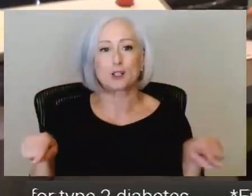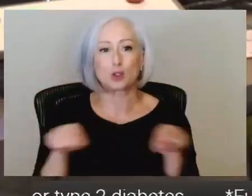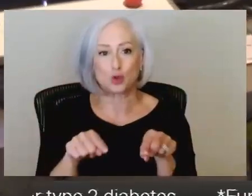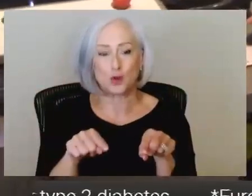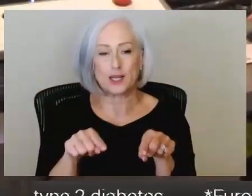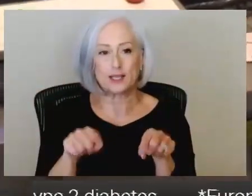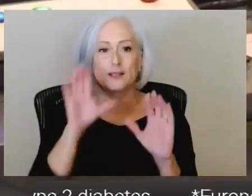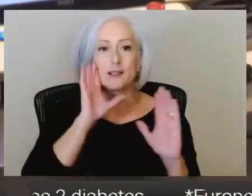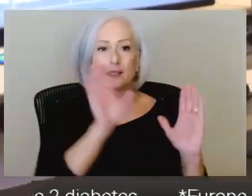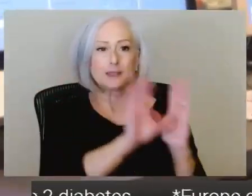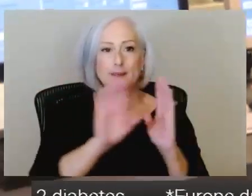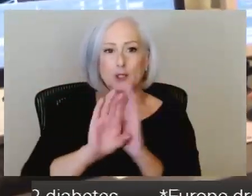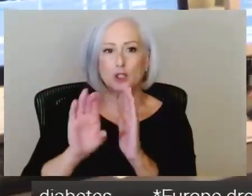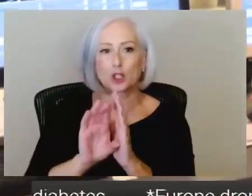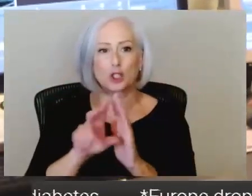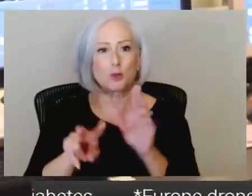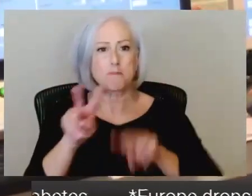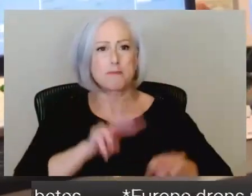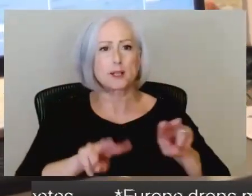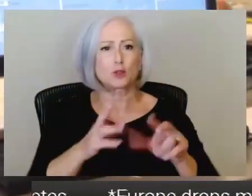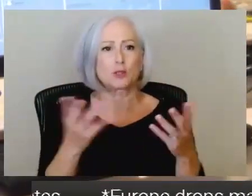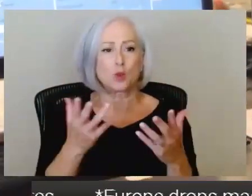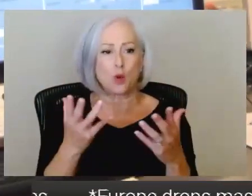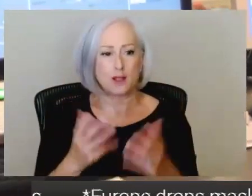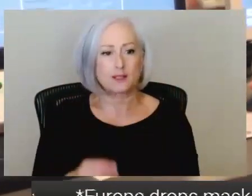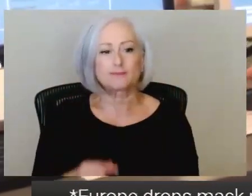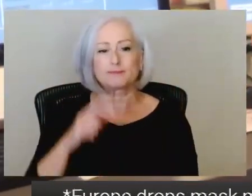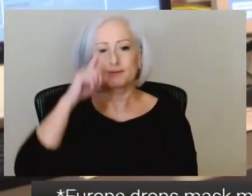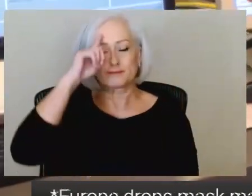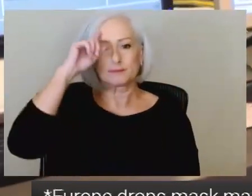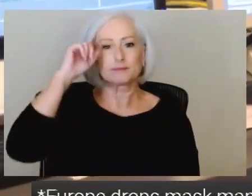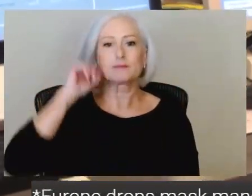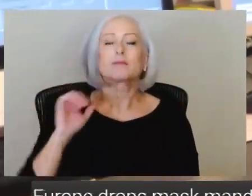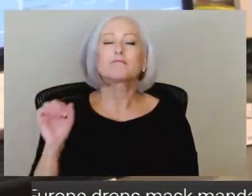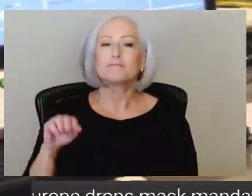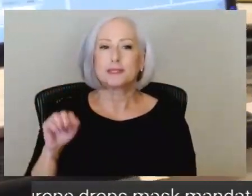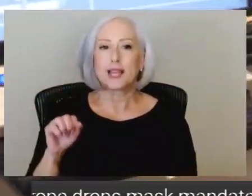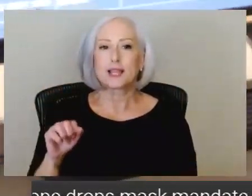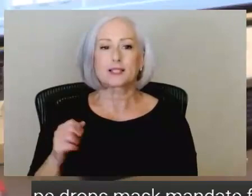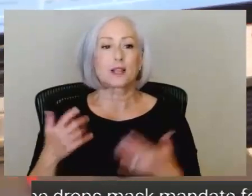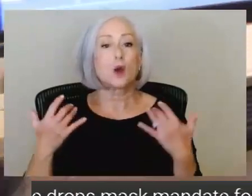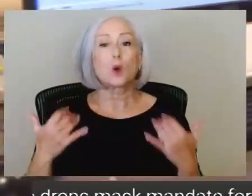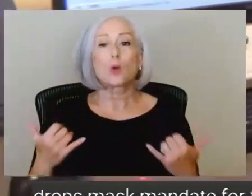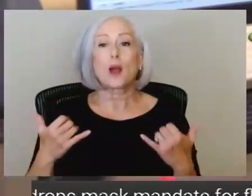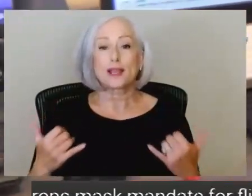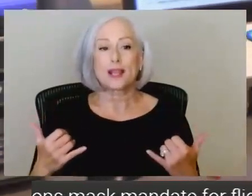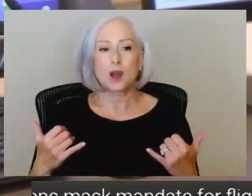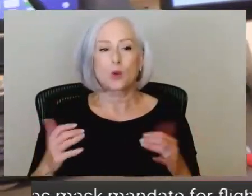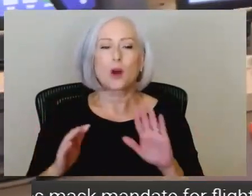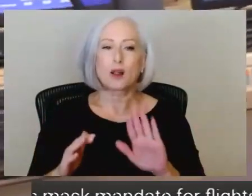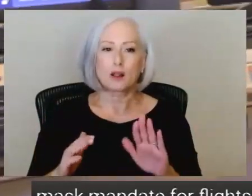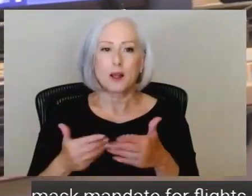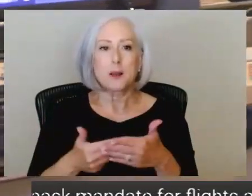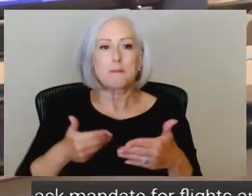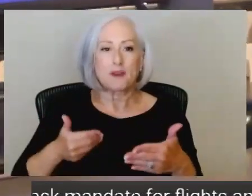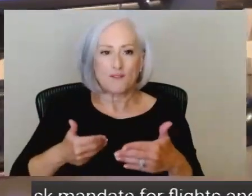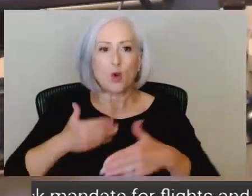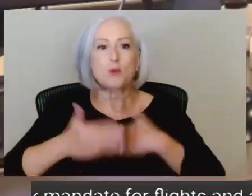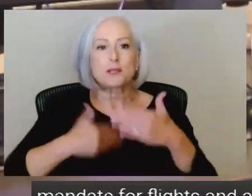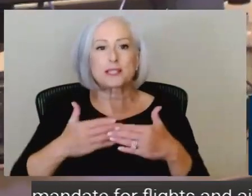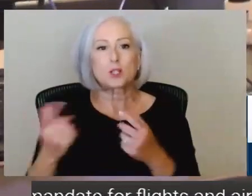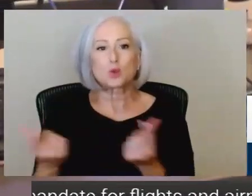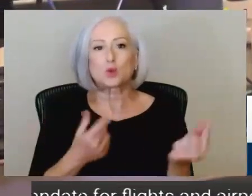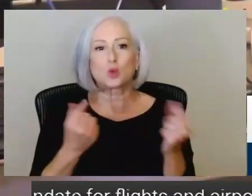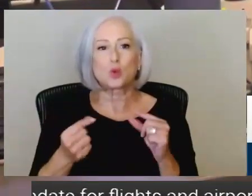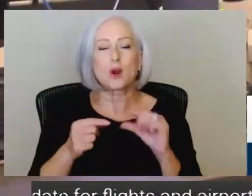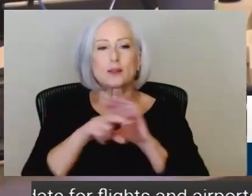right now. What are you monitoring? Yes, at the moment, we have, before we even do the procedure, we get a CAT scan of the